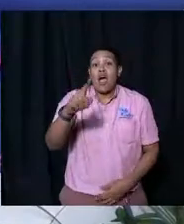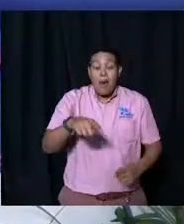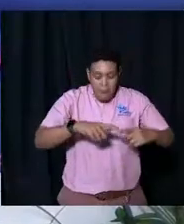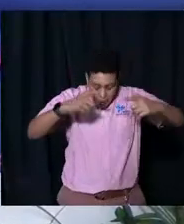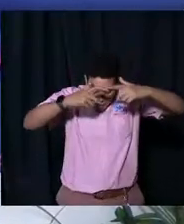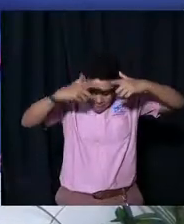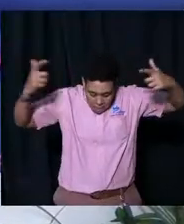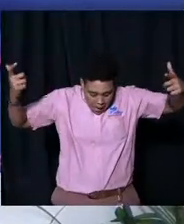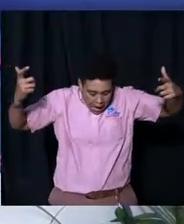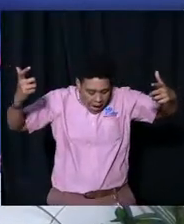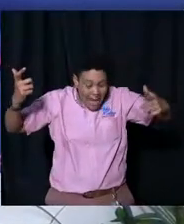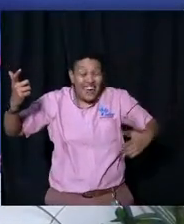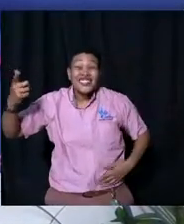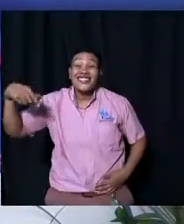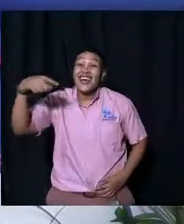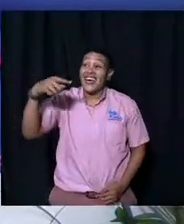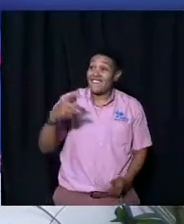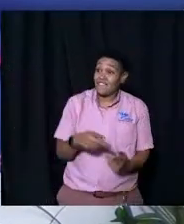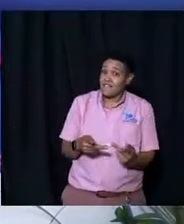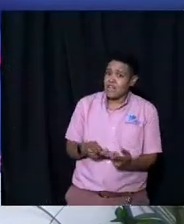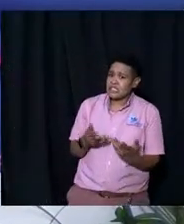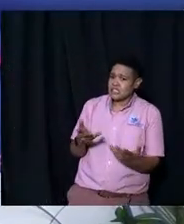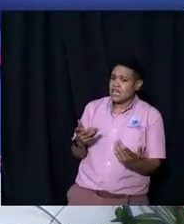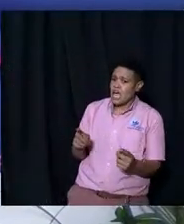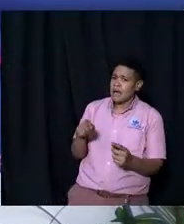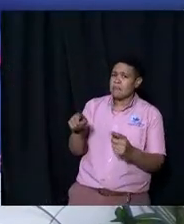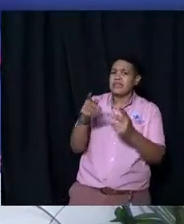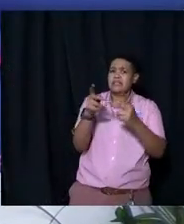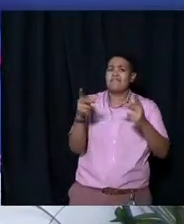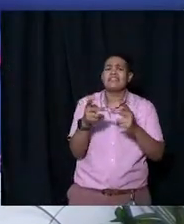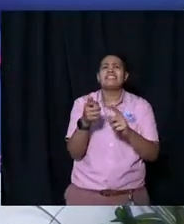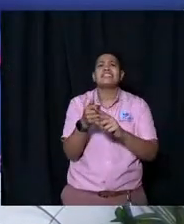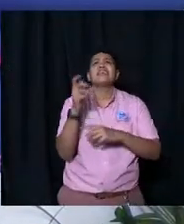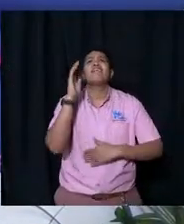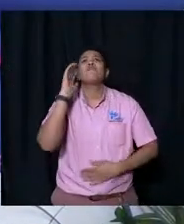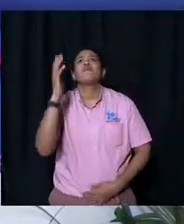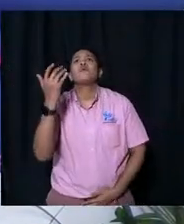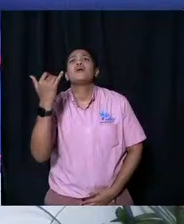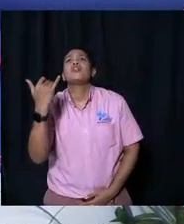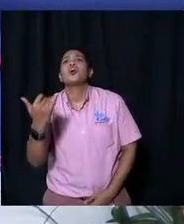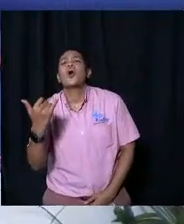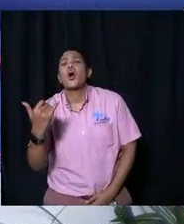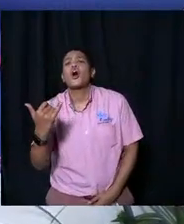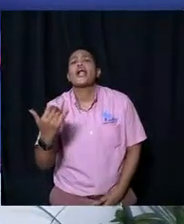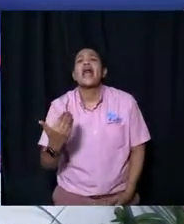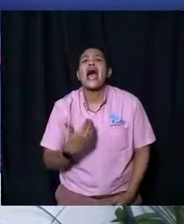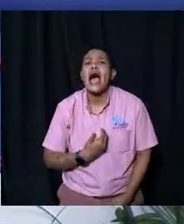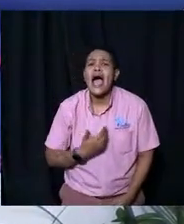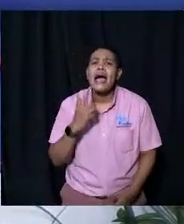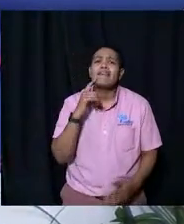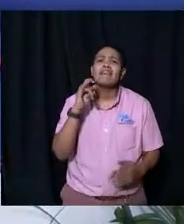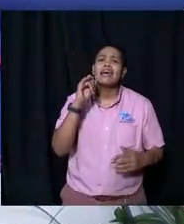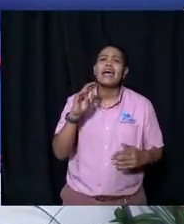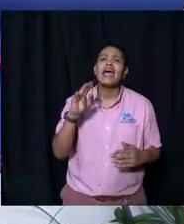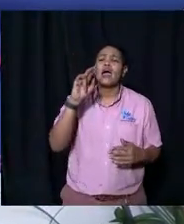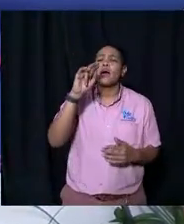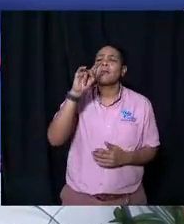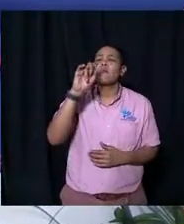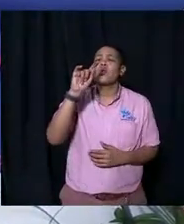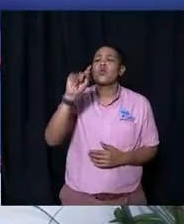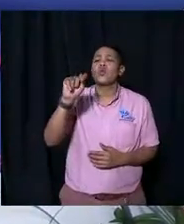and significant facilities, and that these are facilities that we currently have what's called an air pollutant discharge